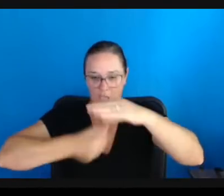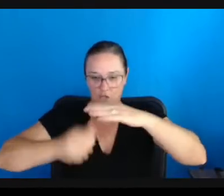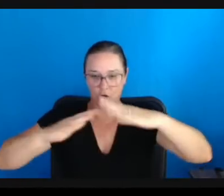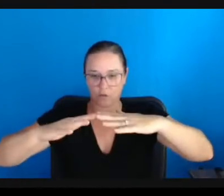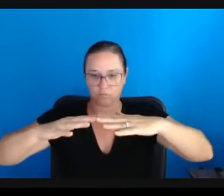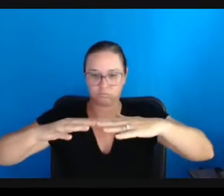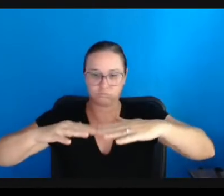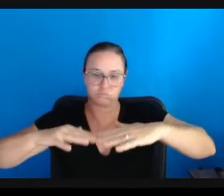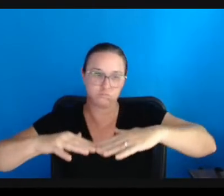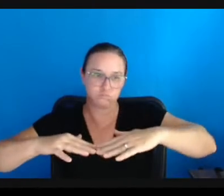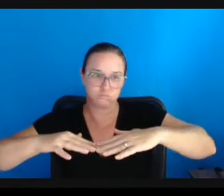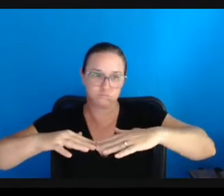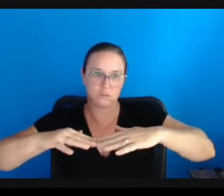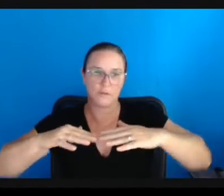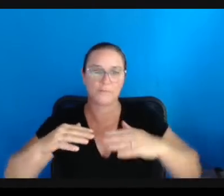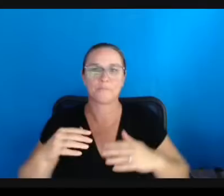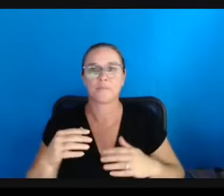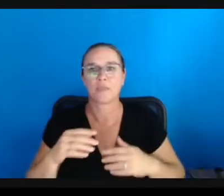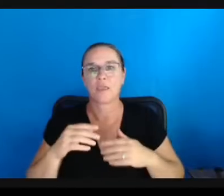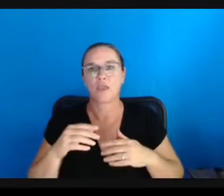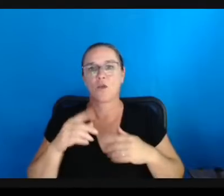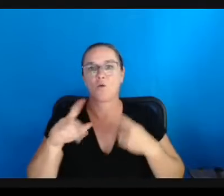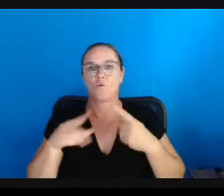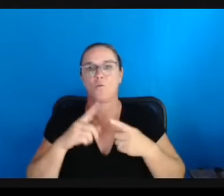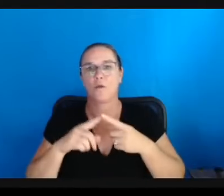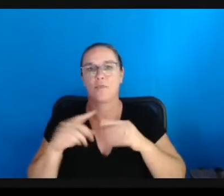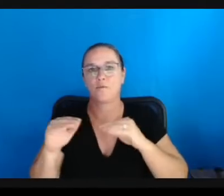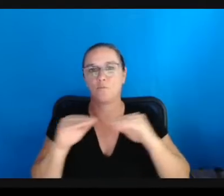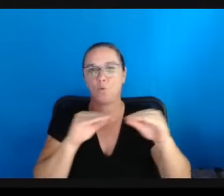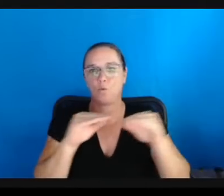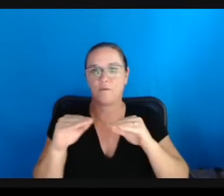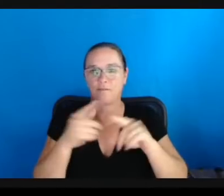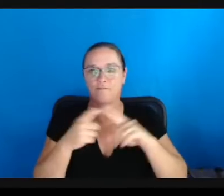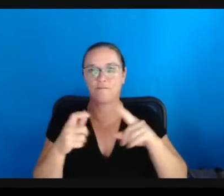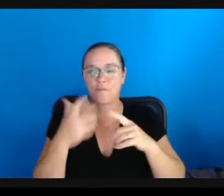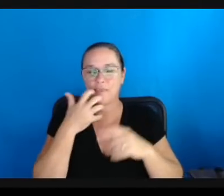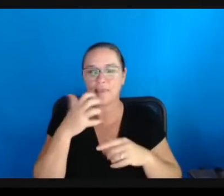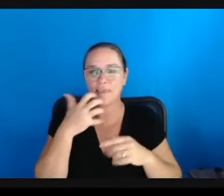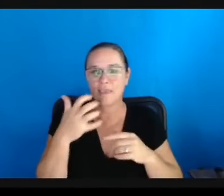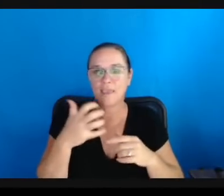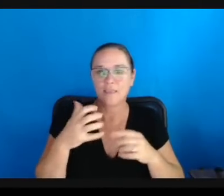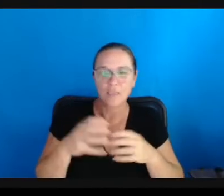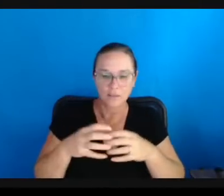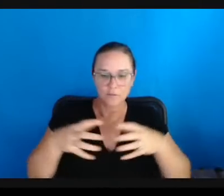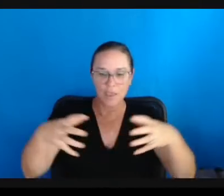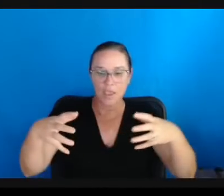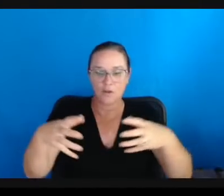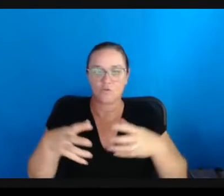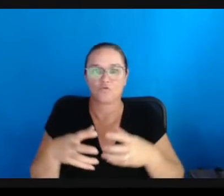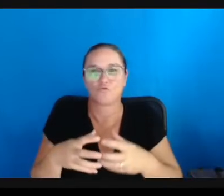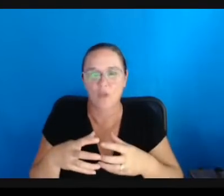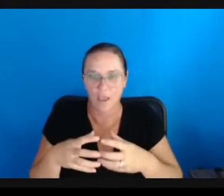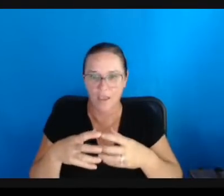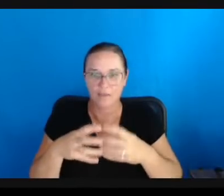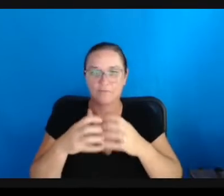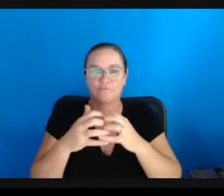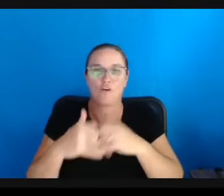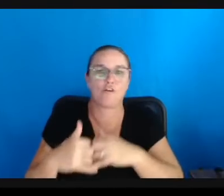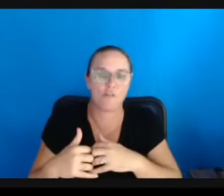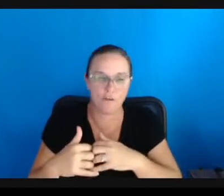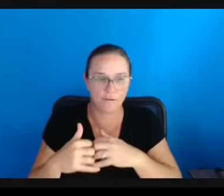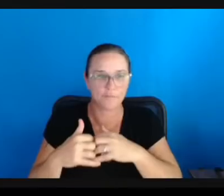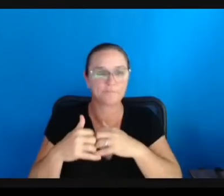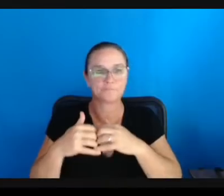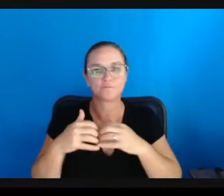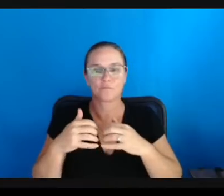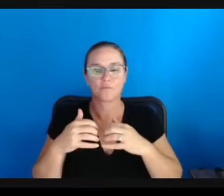move over this zone of heat and away from the zone of heat, they expand, contract, or erode it. There's all kinds of things happening that redistribute